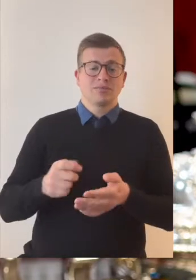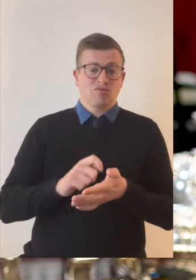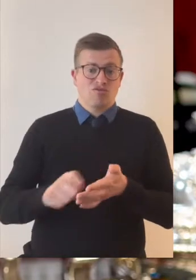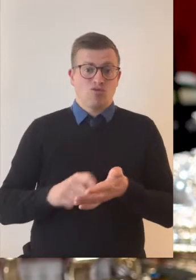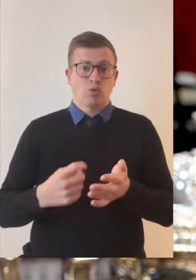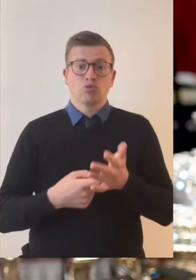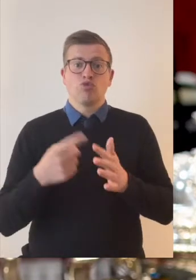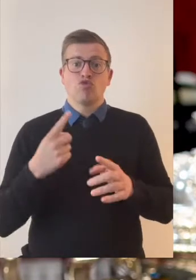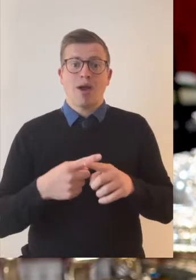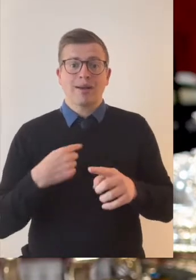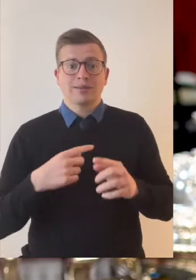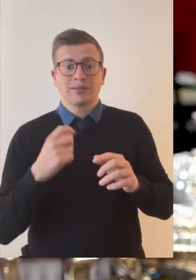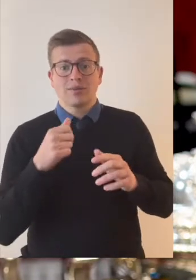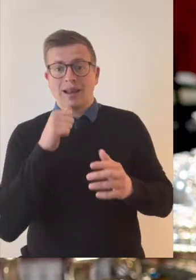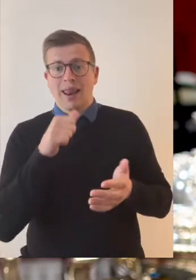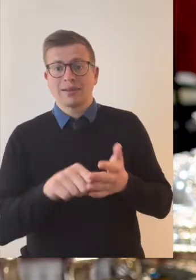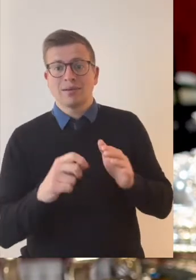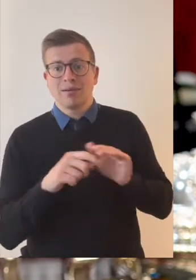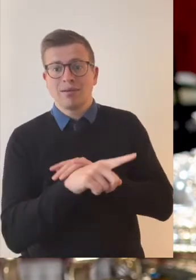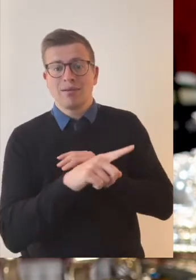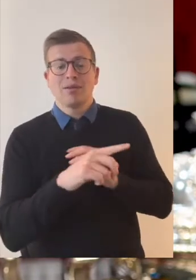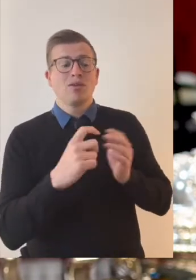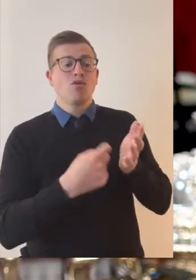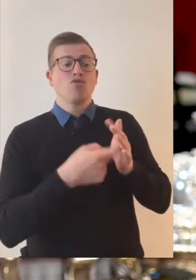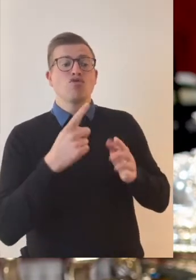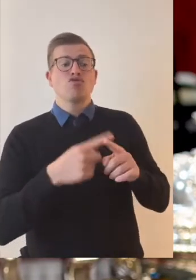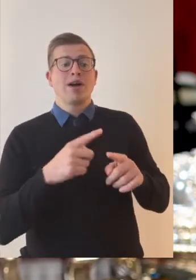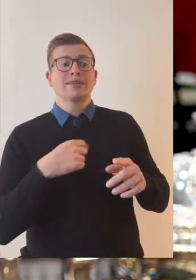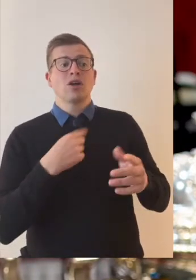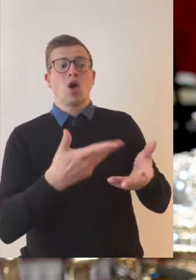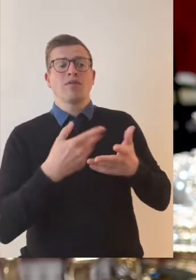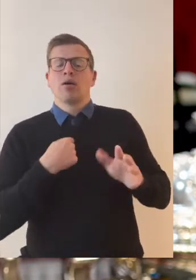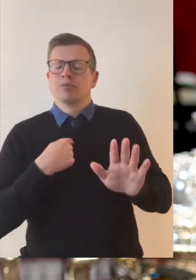recommendation, he wrote to Rex, and Rex offered me the position.